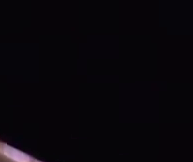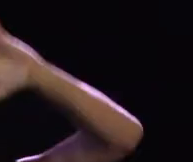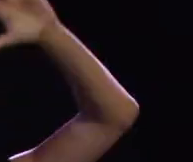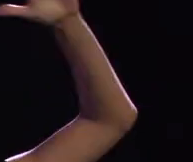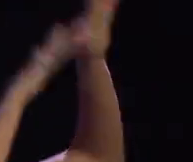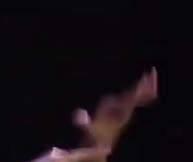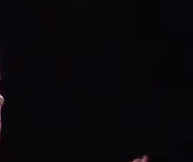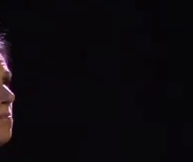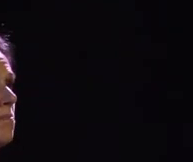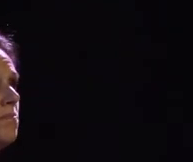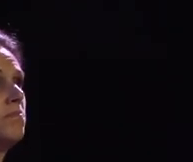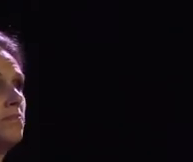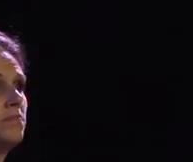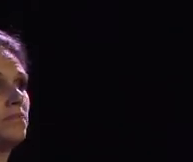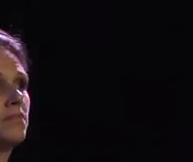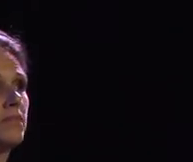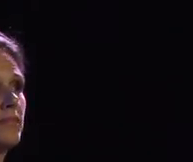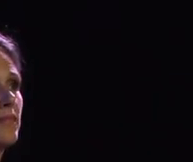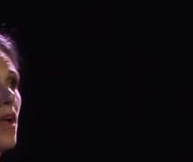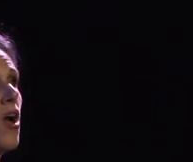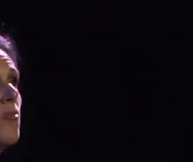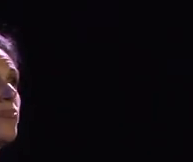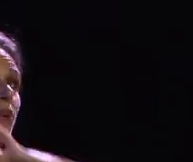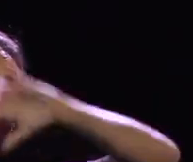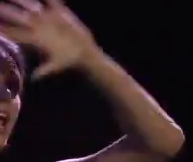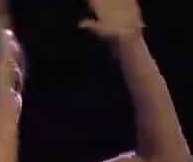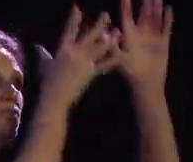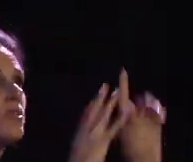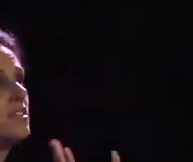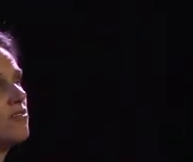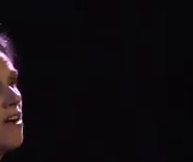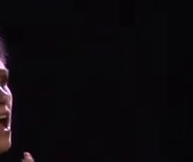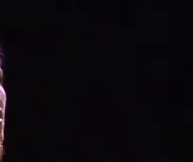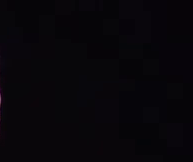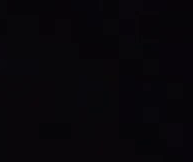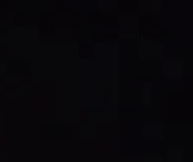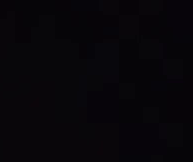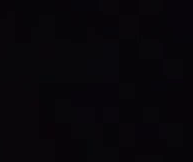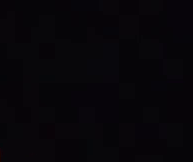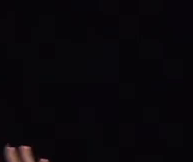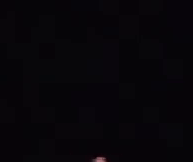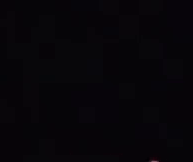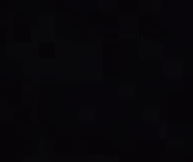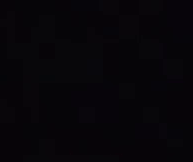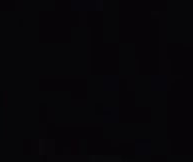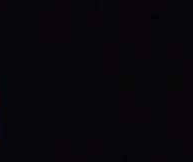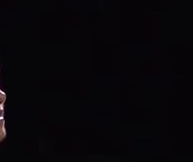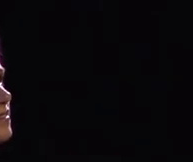My praise when I'm numbered and praise when surrounded.